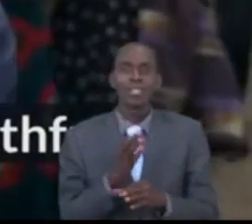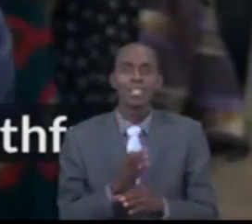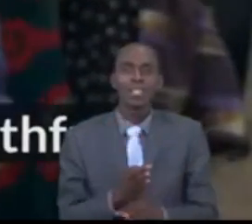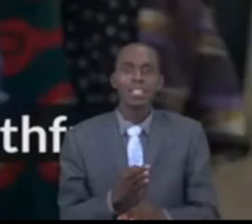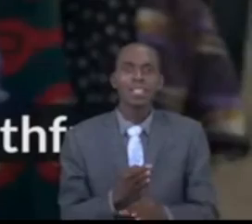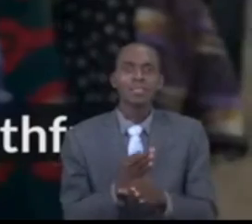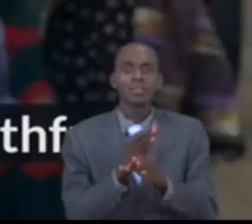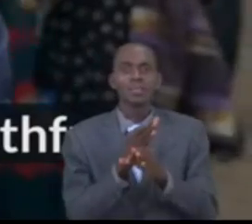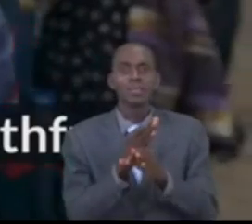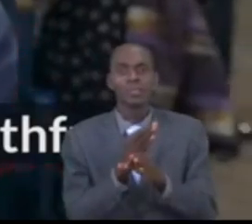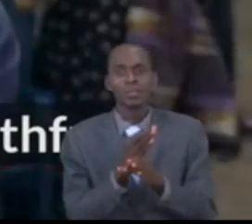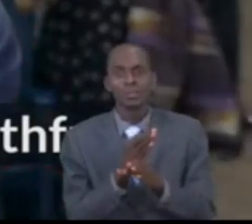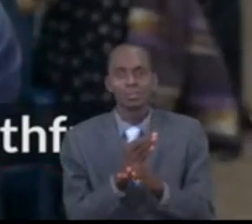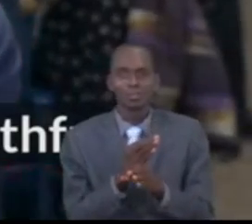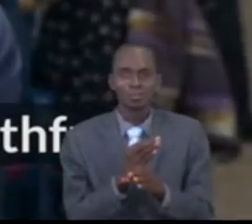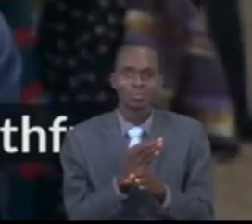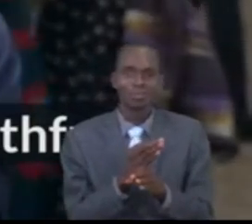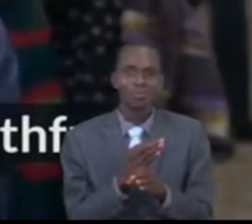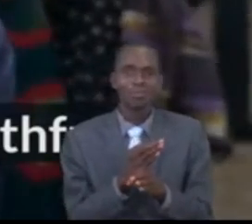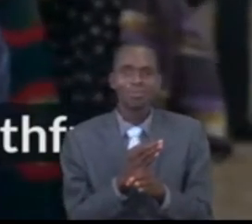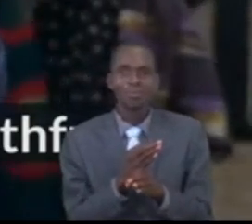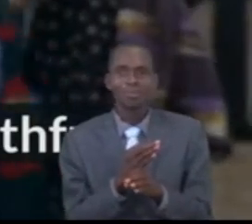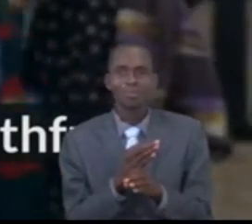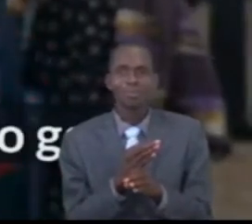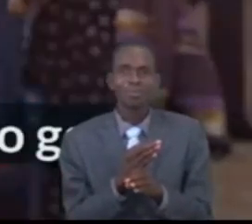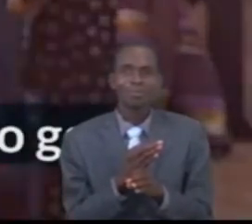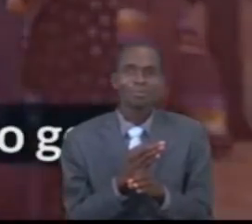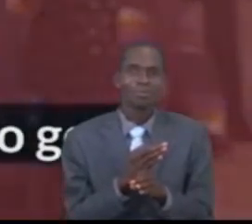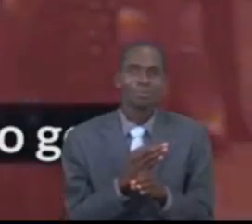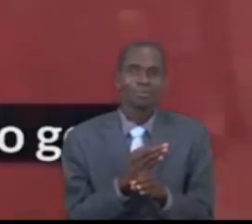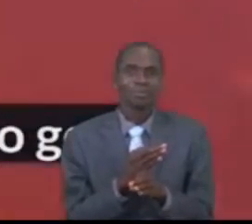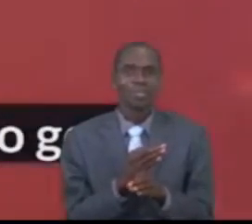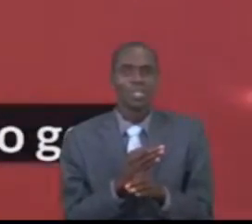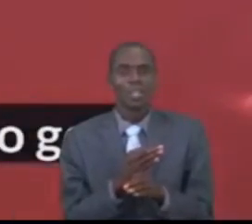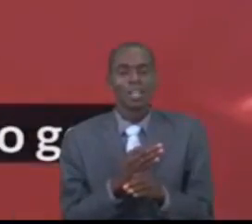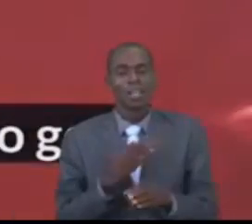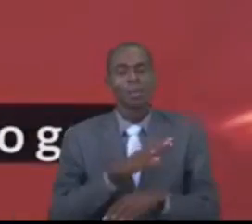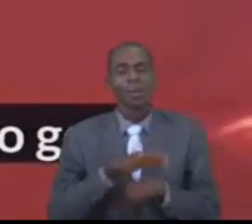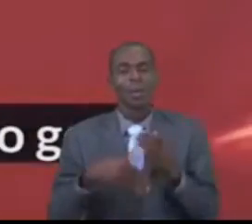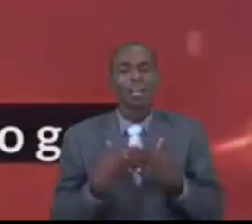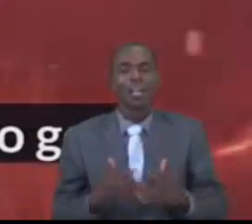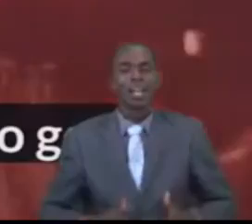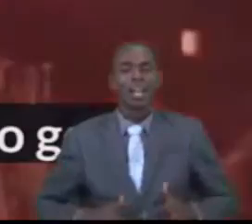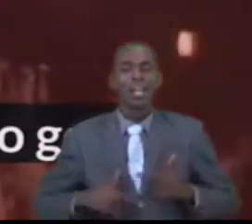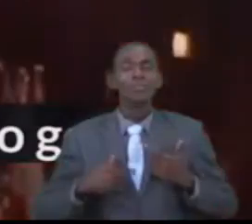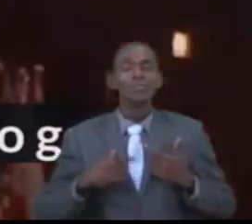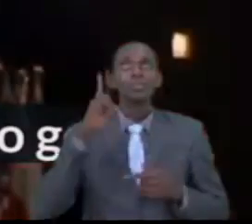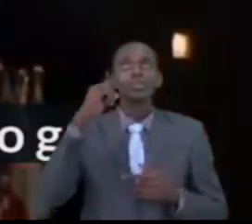Faithful, and all my